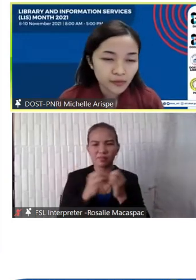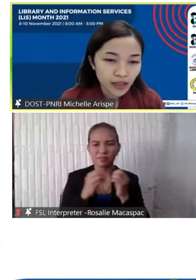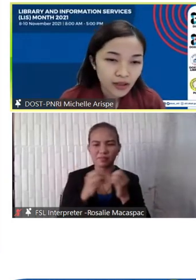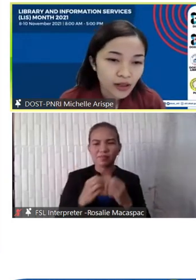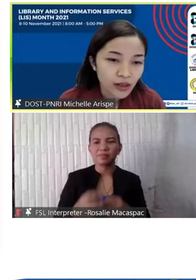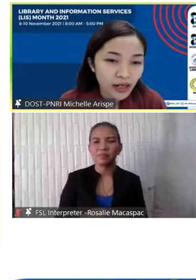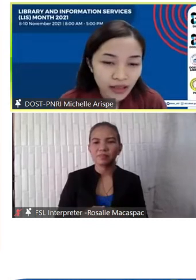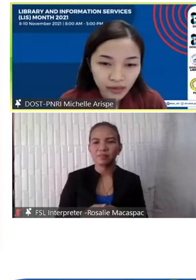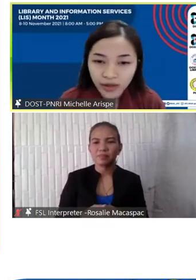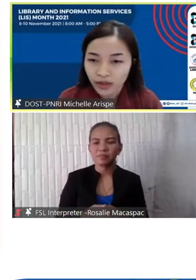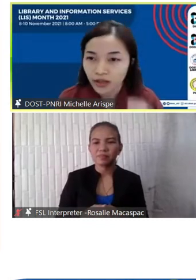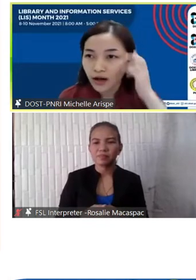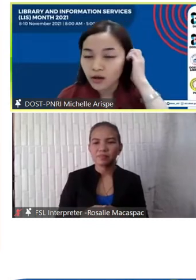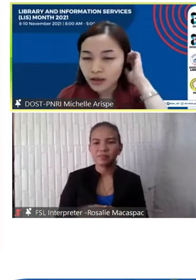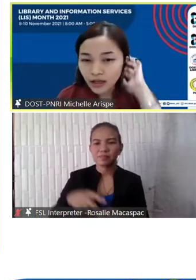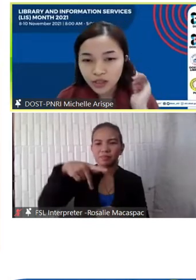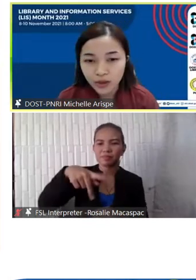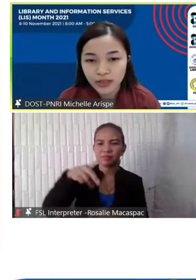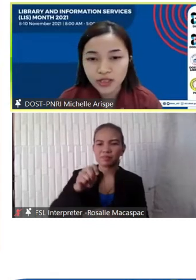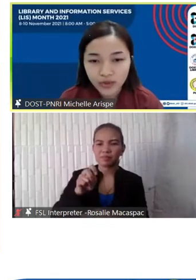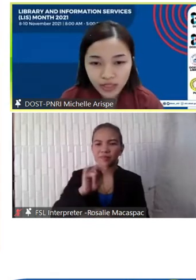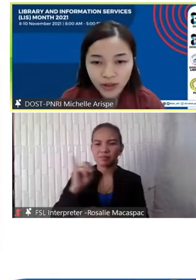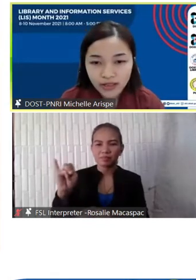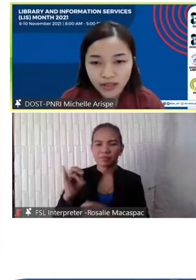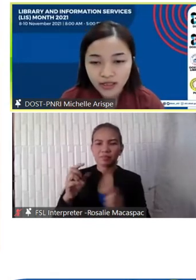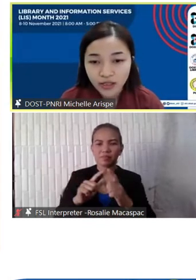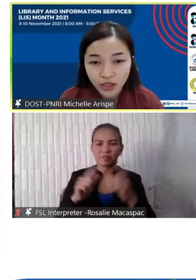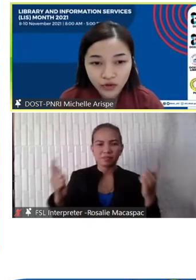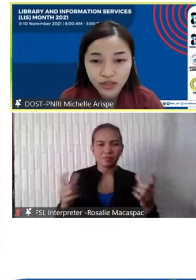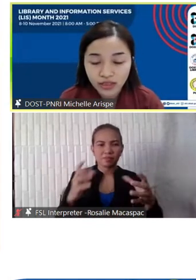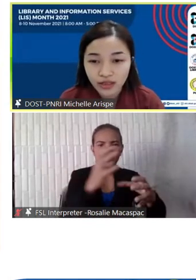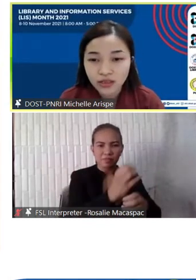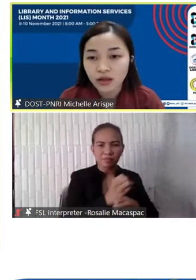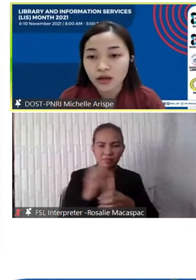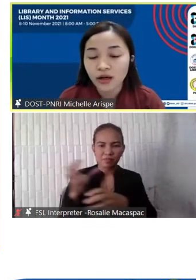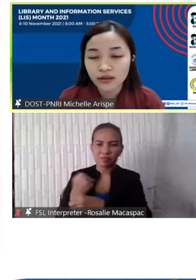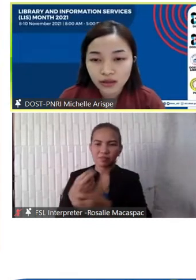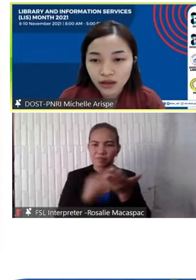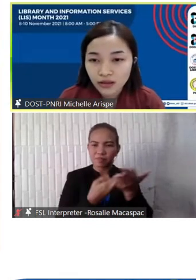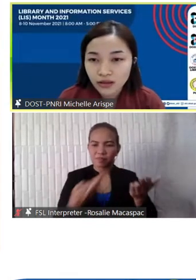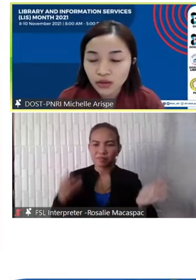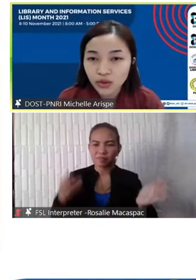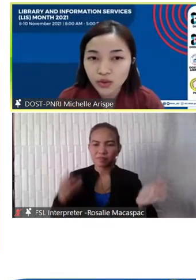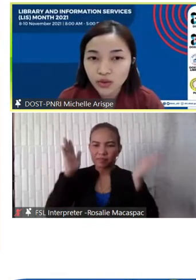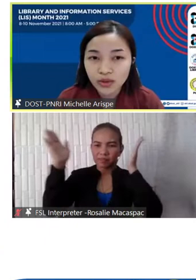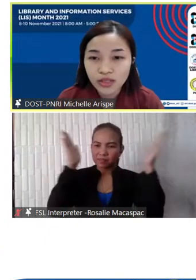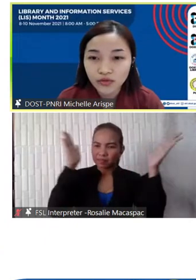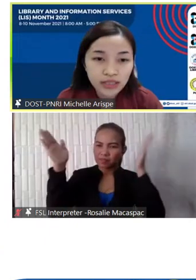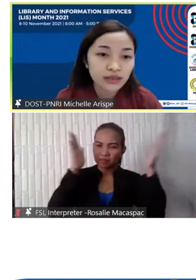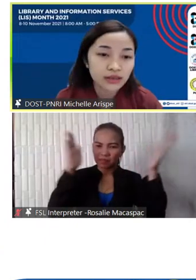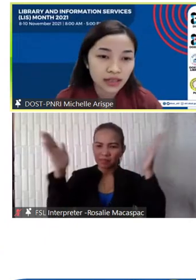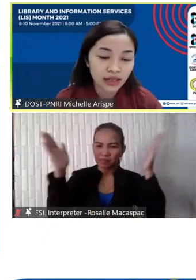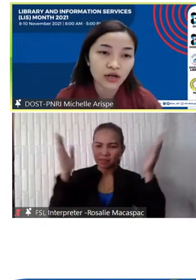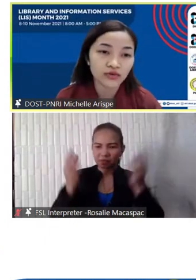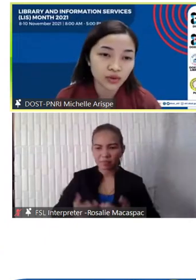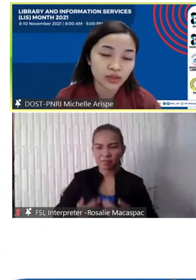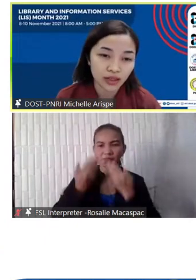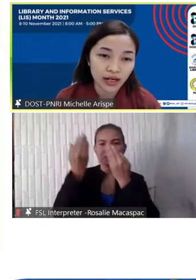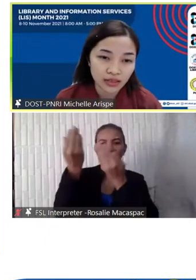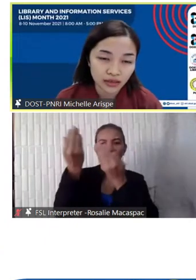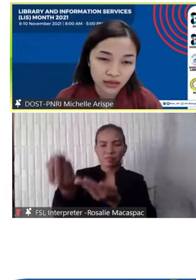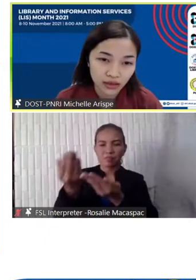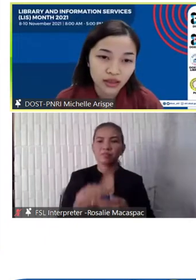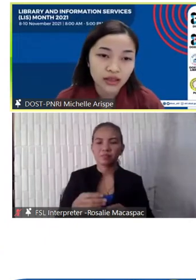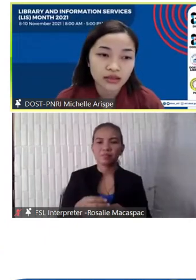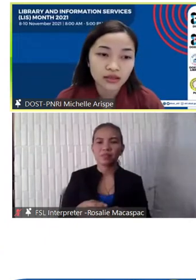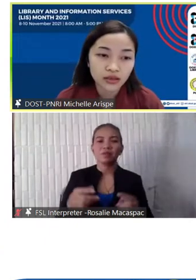Kaya ang PNRI library, ang collections, resources, at services are dedicated to the field talaga of